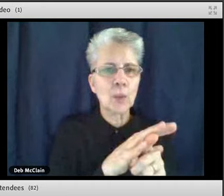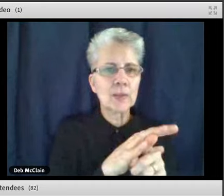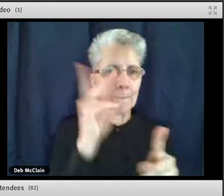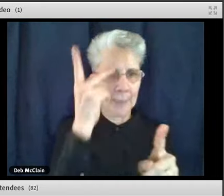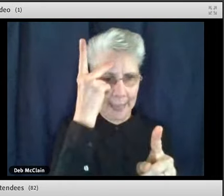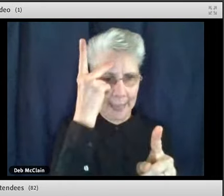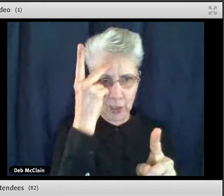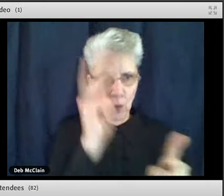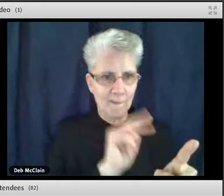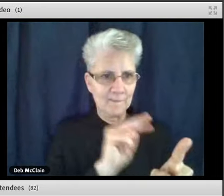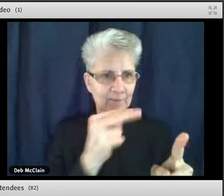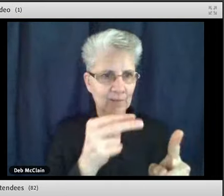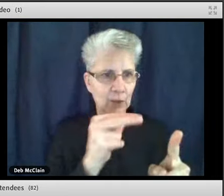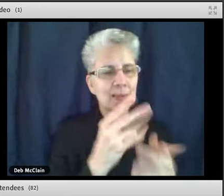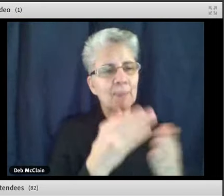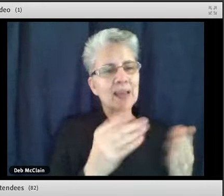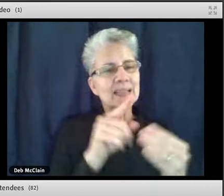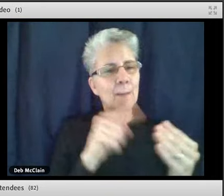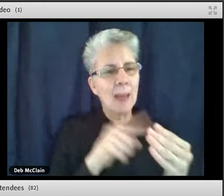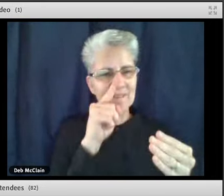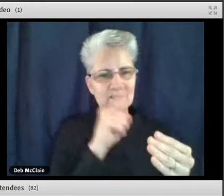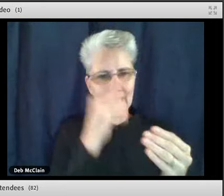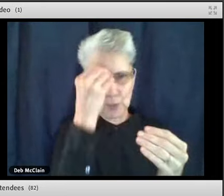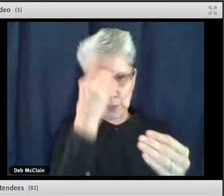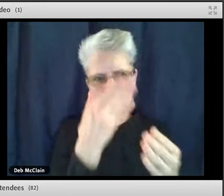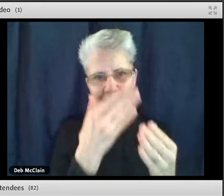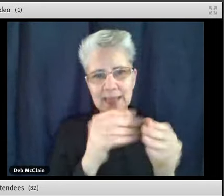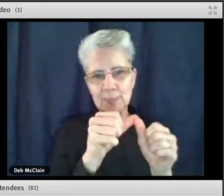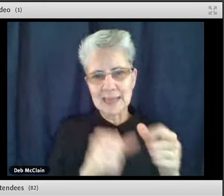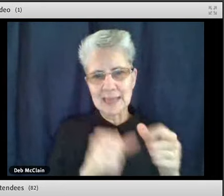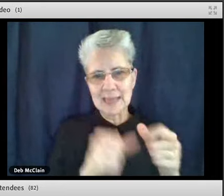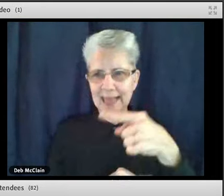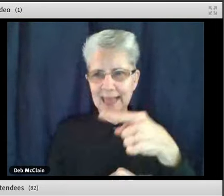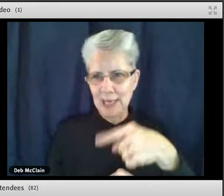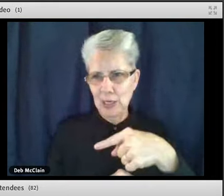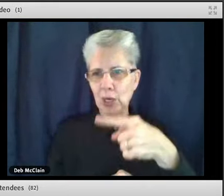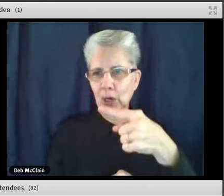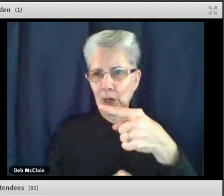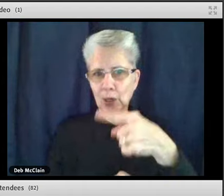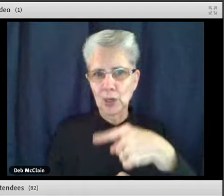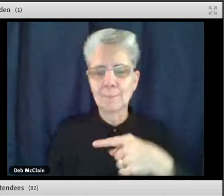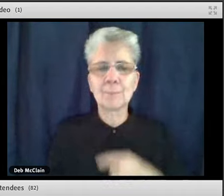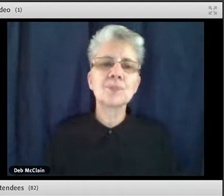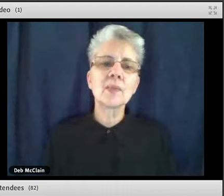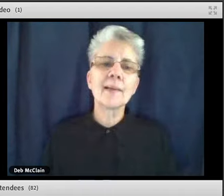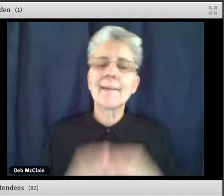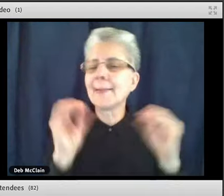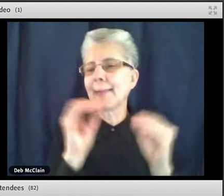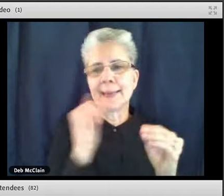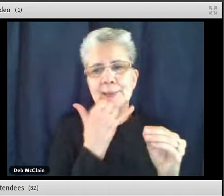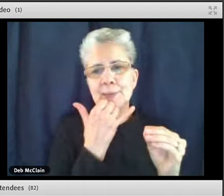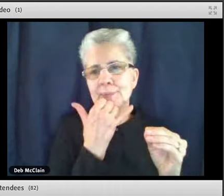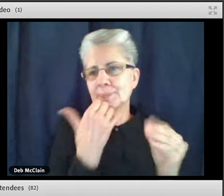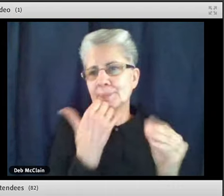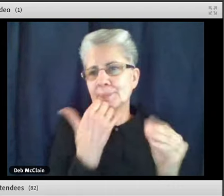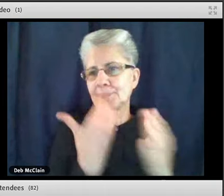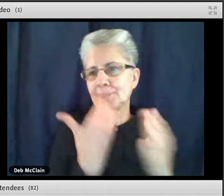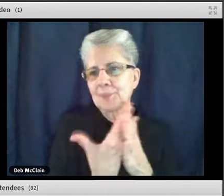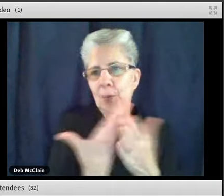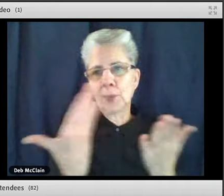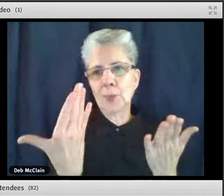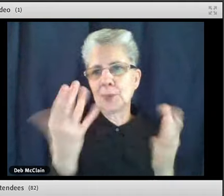determine what's real and what's not. And again, like I said, controlling the facts is one way that you can manage that. These are some terms that